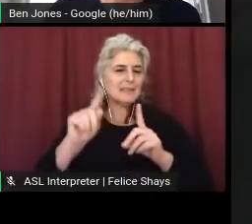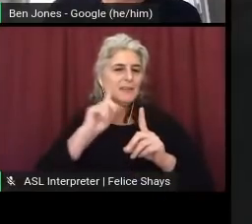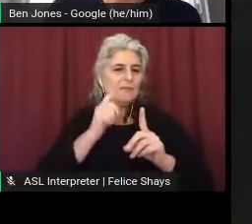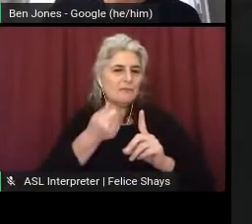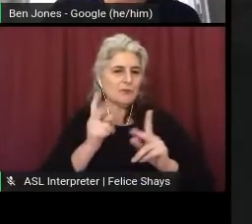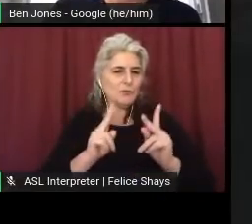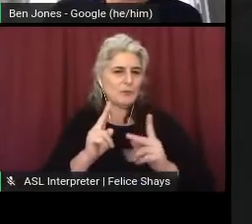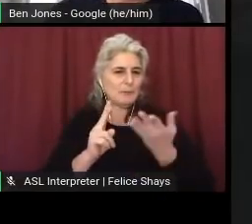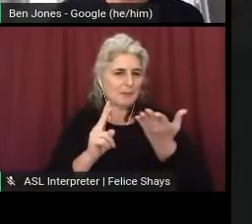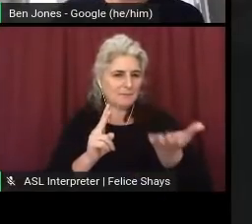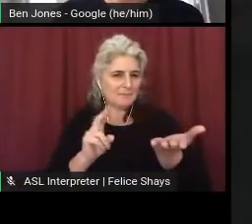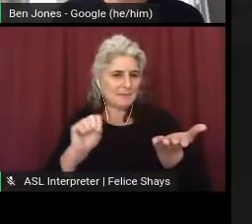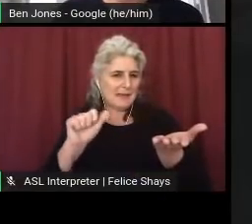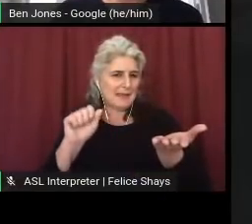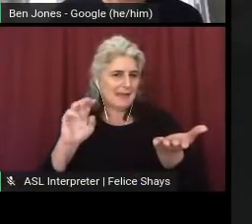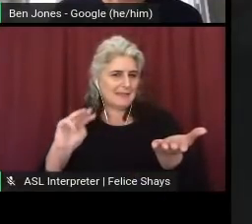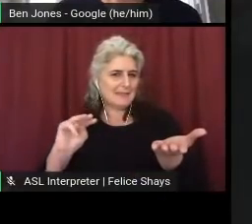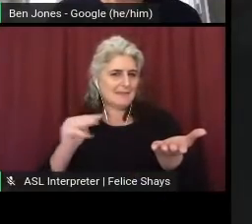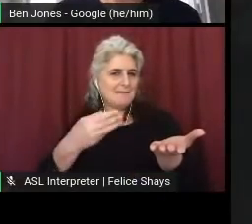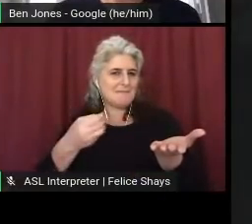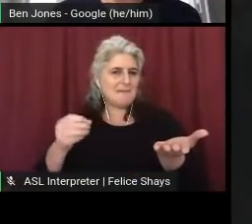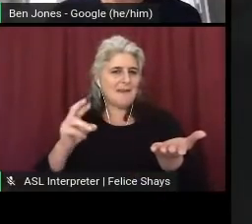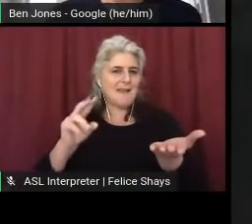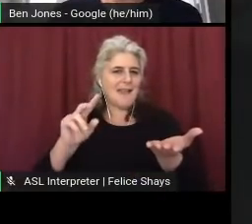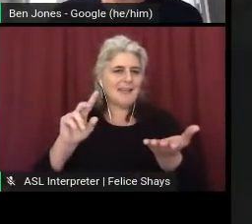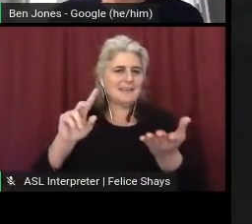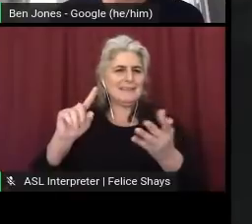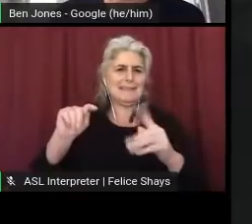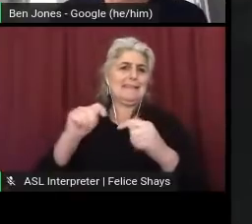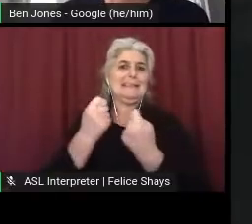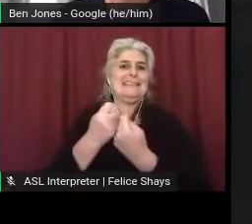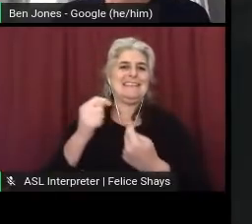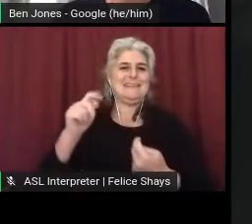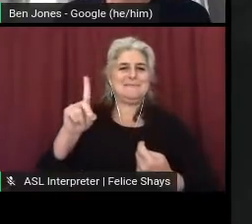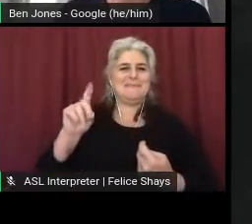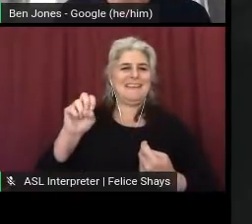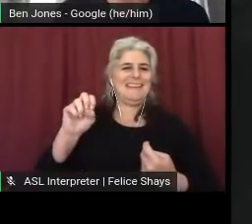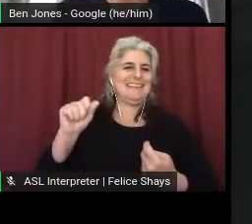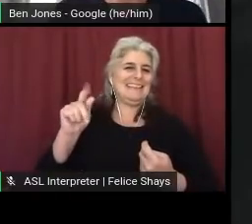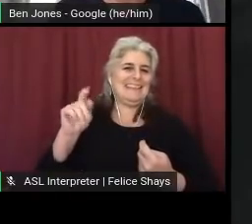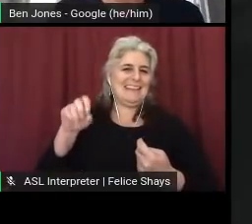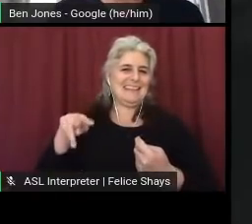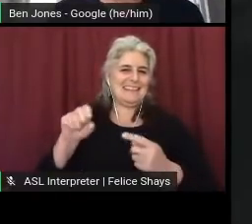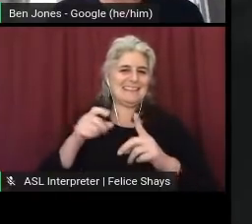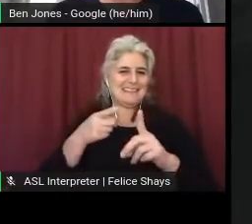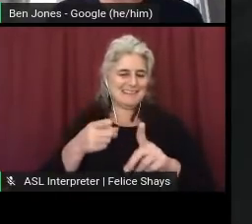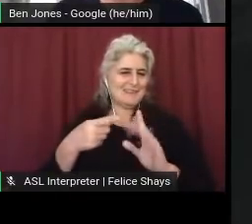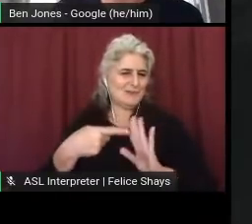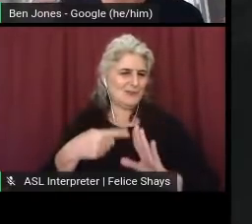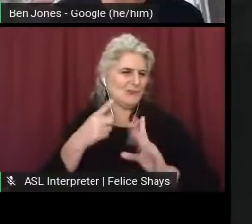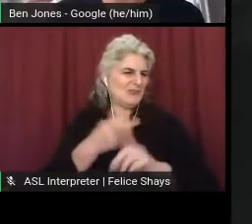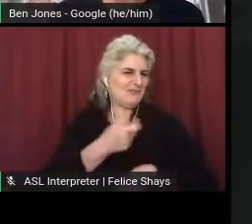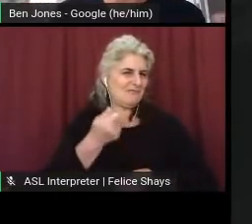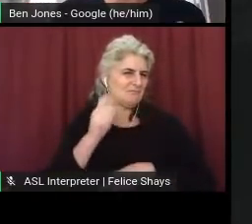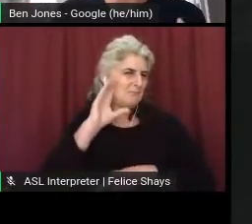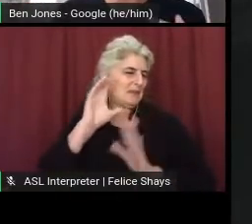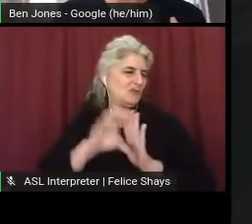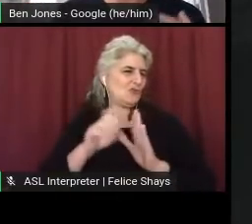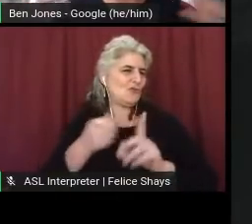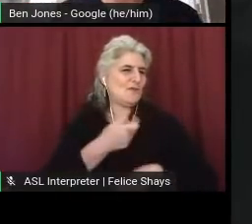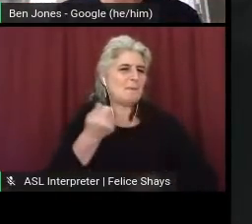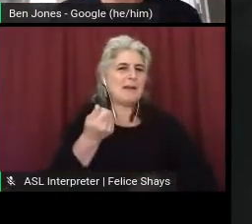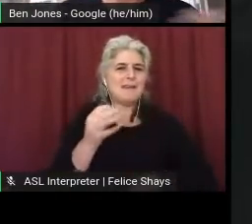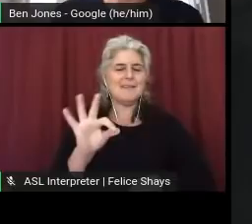wife, James. This is a photo of them on the set of 1917. Sam was talking about the